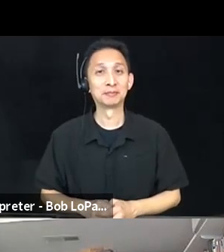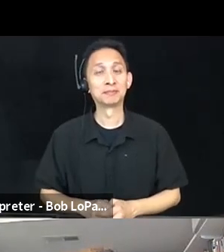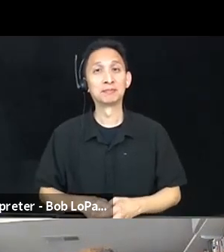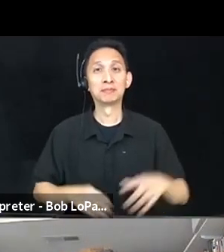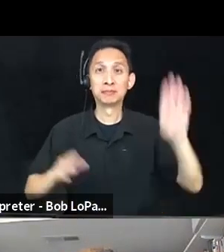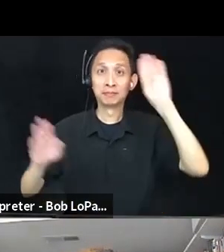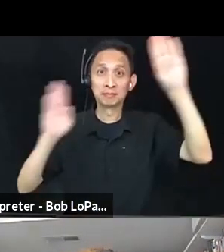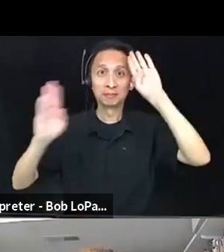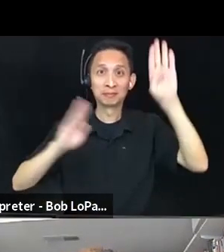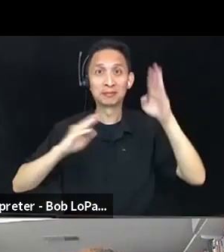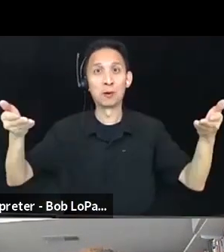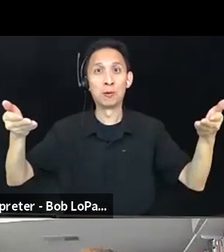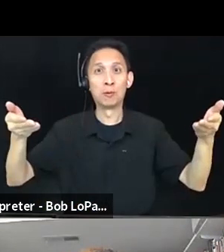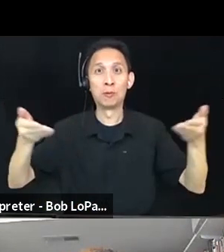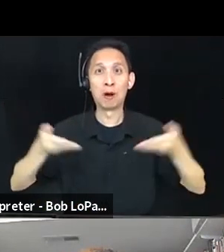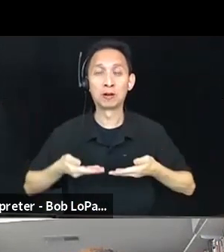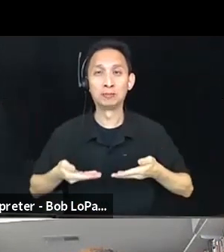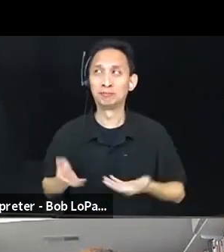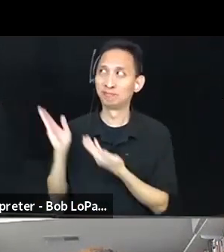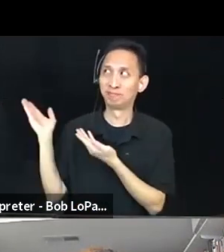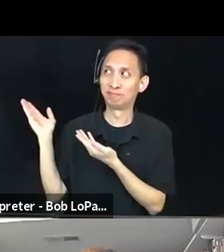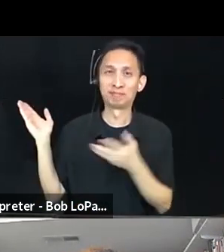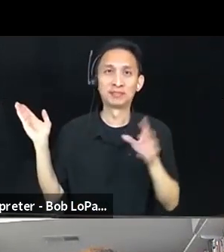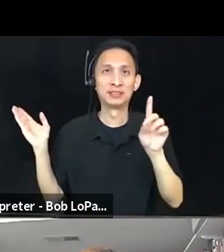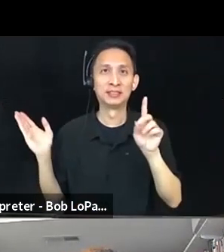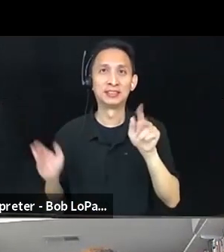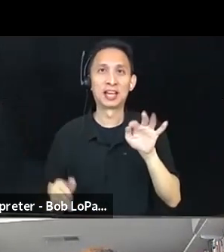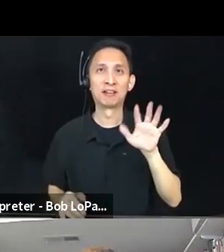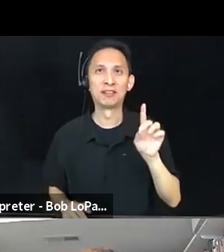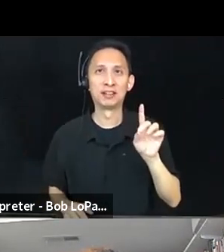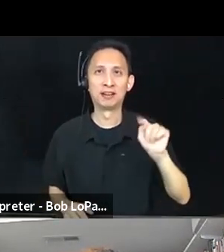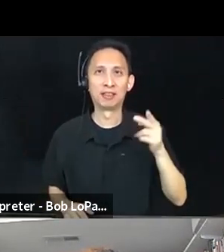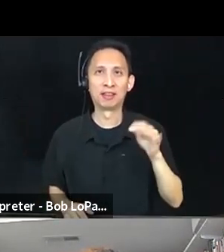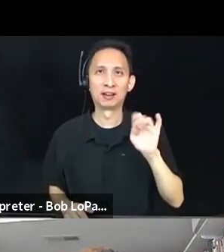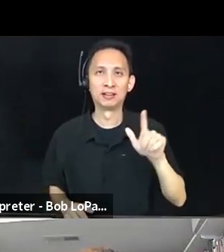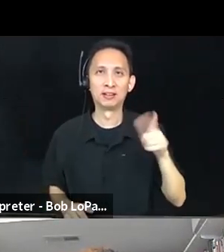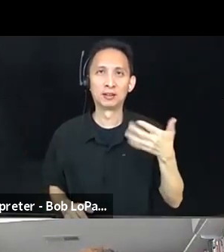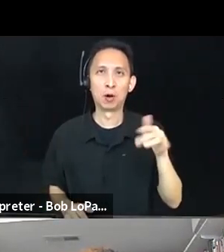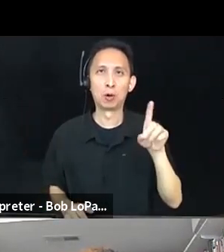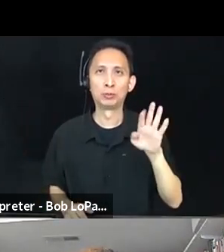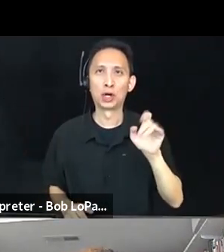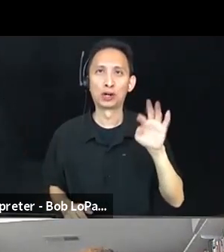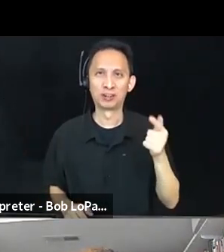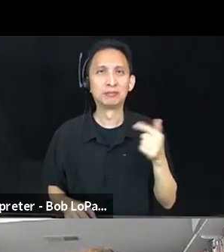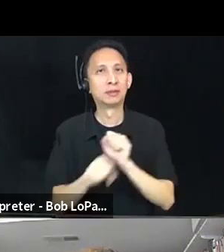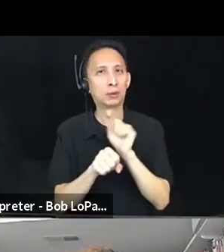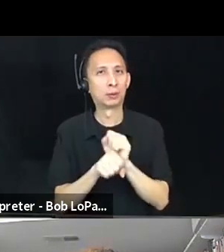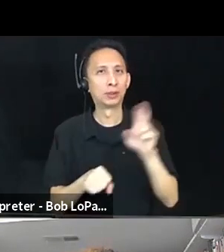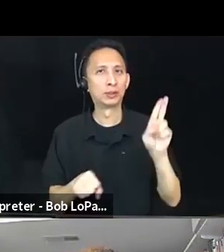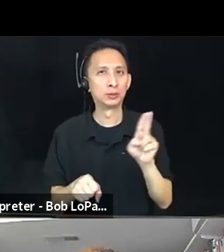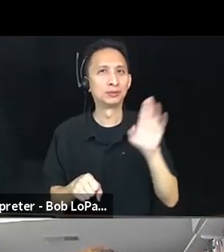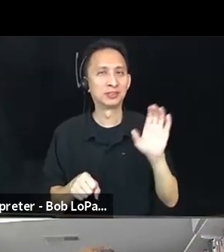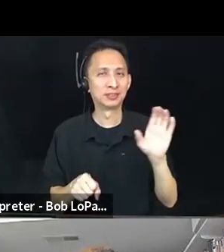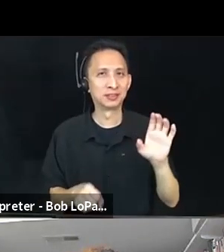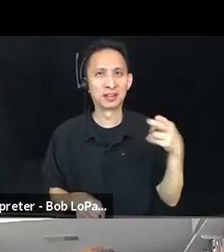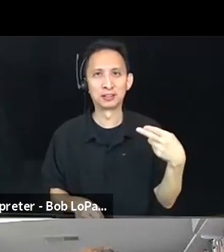Welcome, everybody. I'm David Theo Goldberg, the director of the University of California Humanities Research Institute,